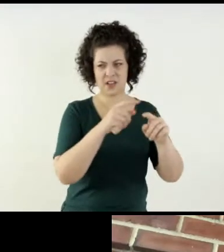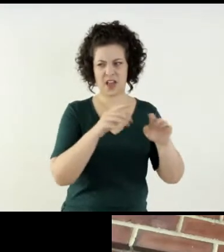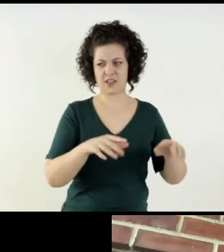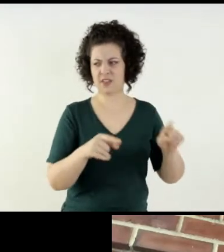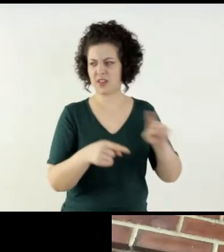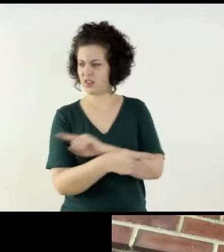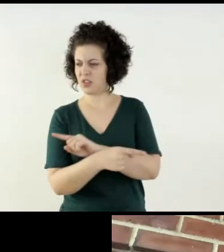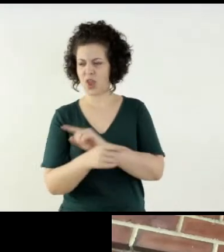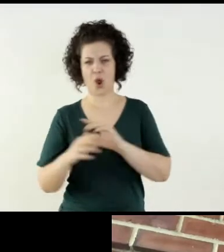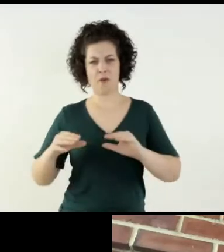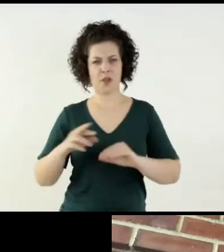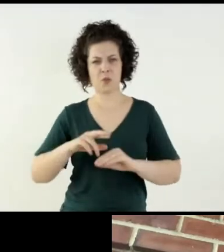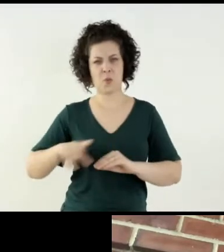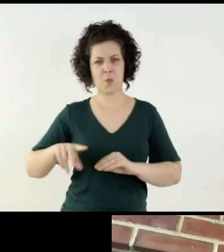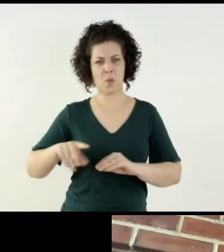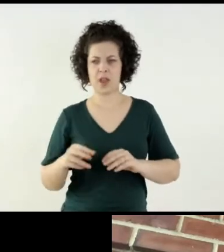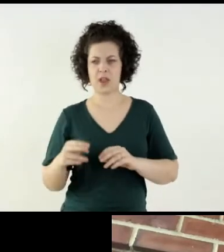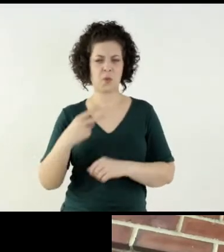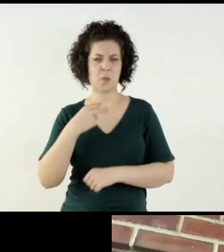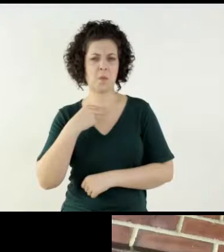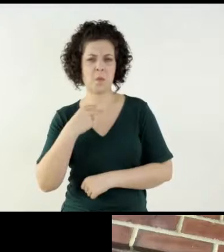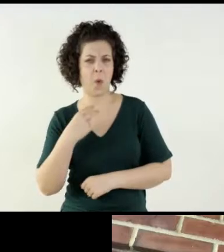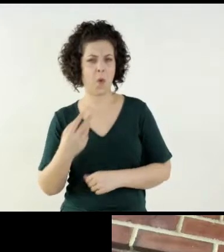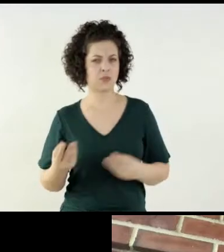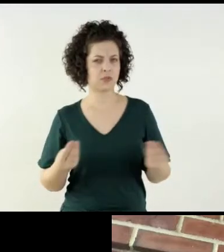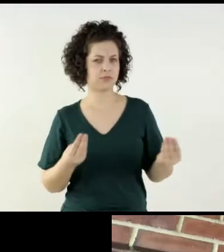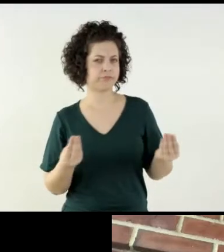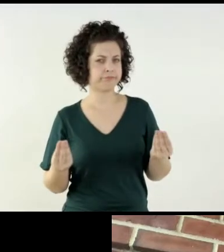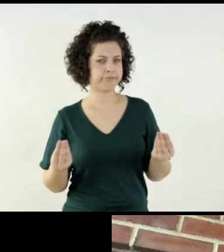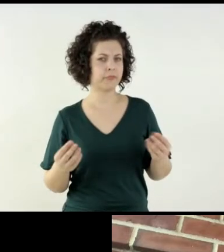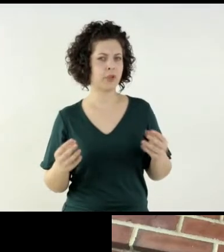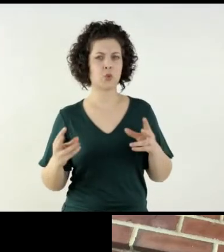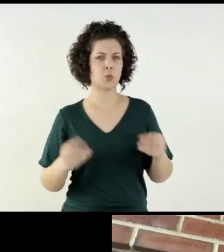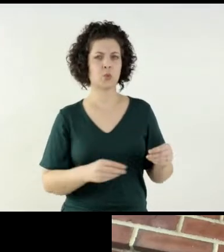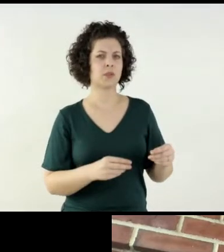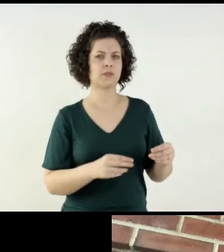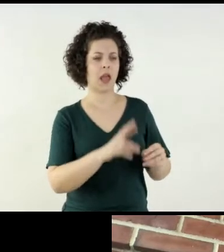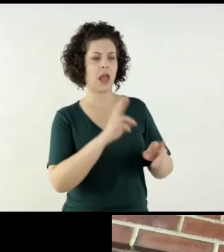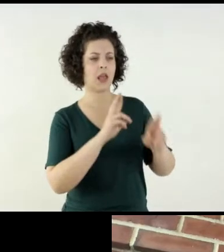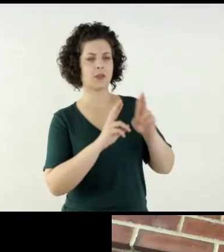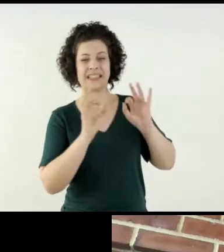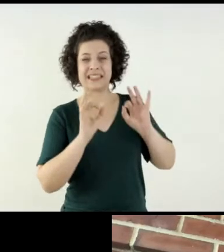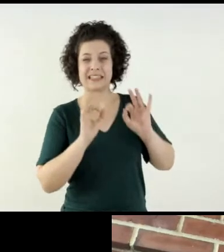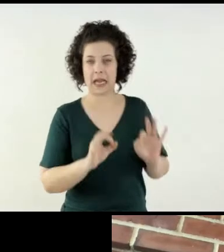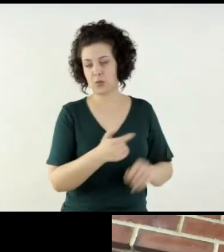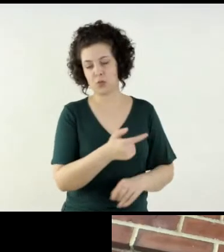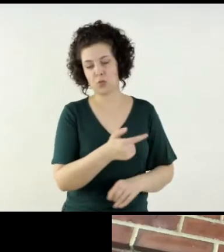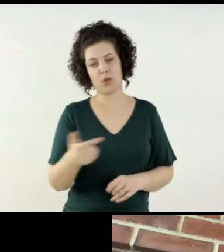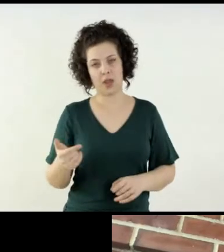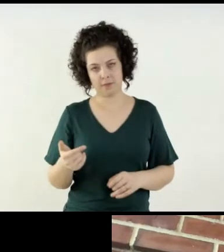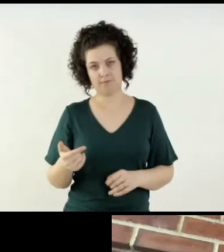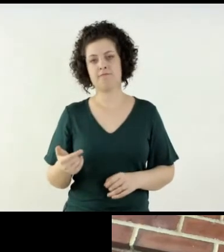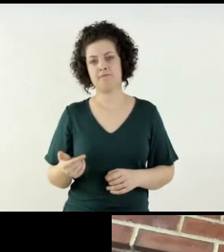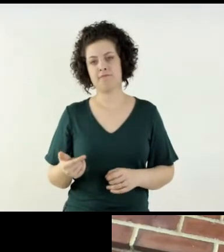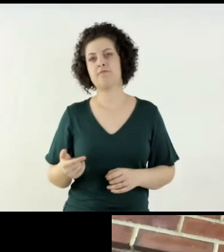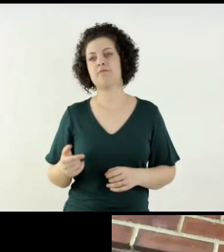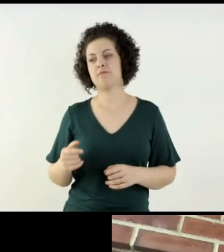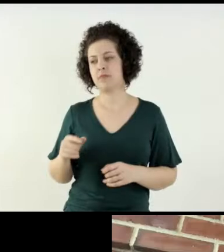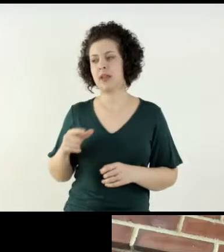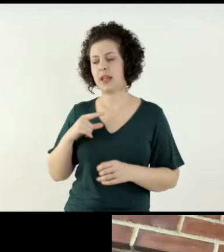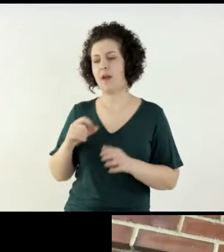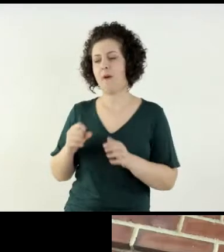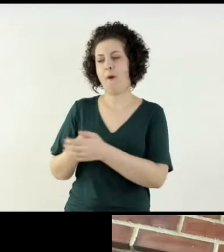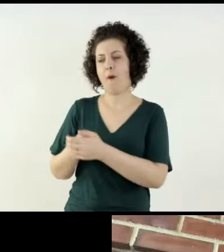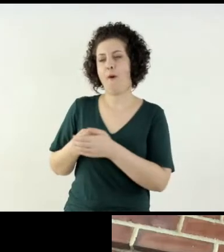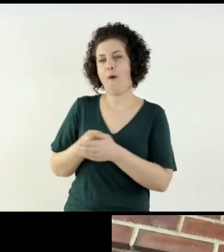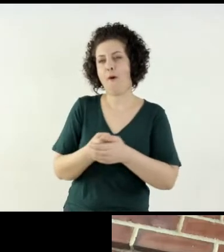cannot have all the answers right, that there is failure, that there are omissions. So